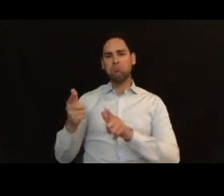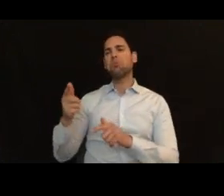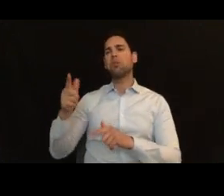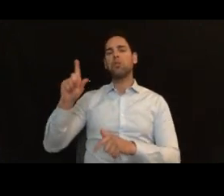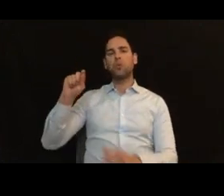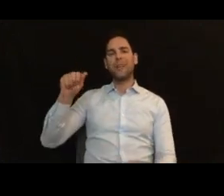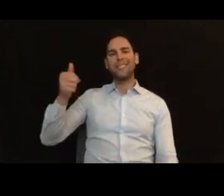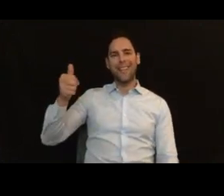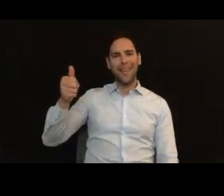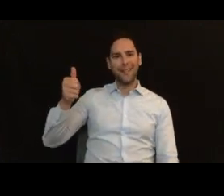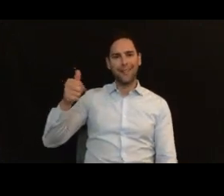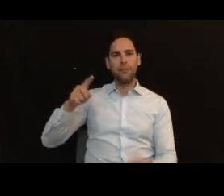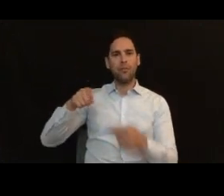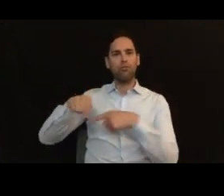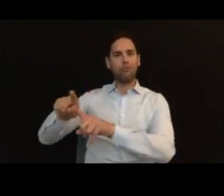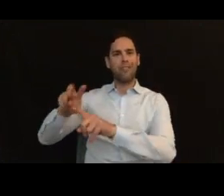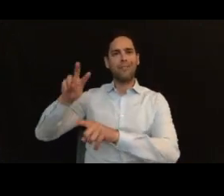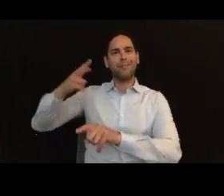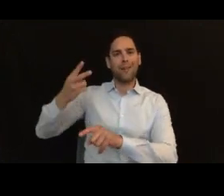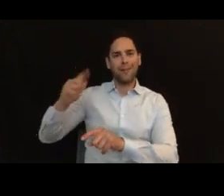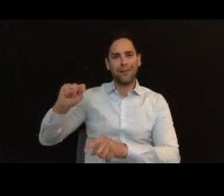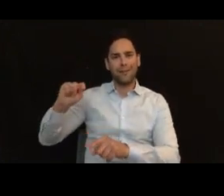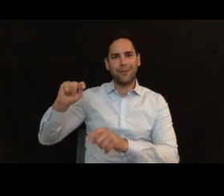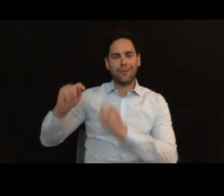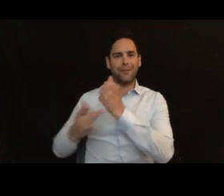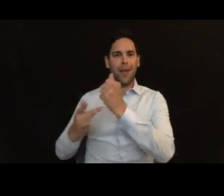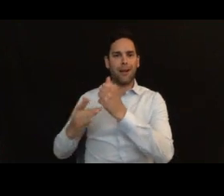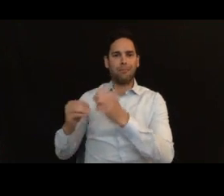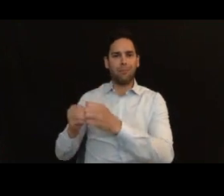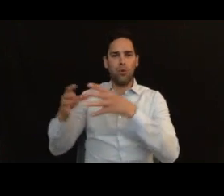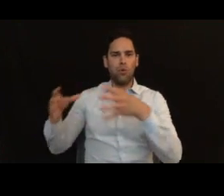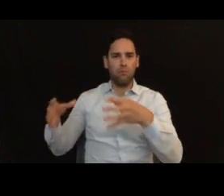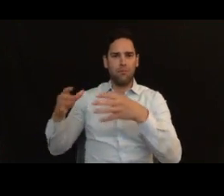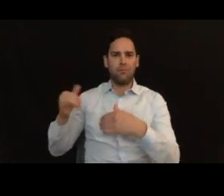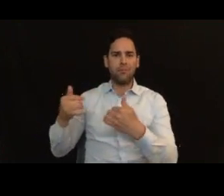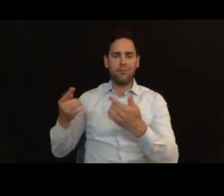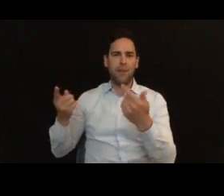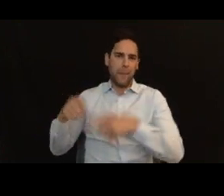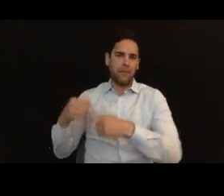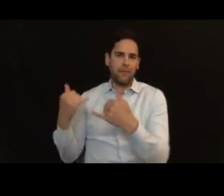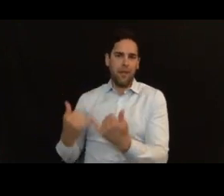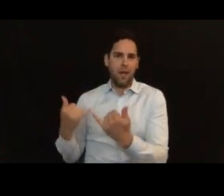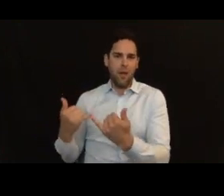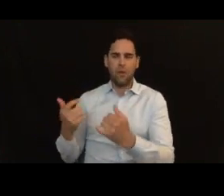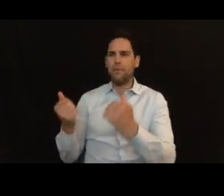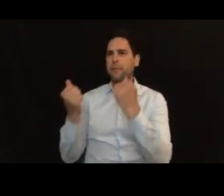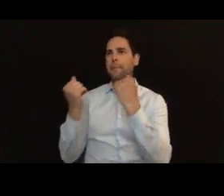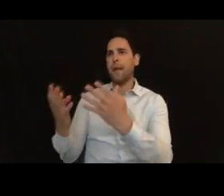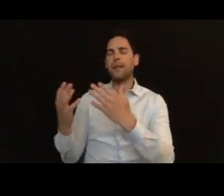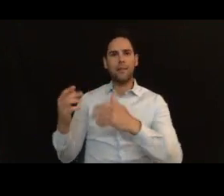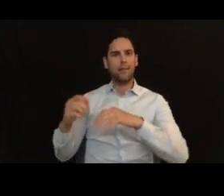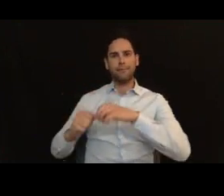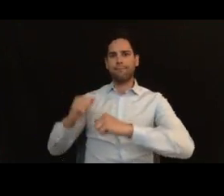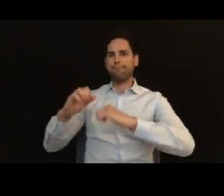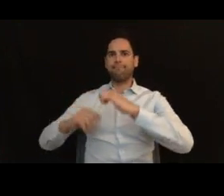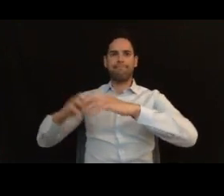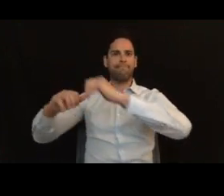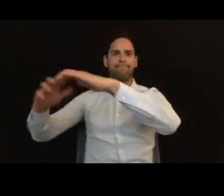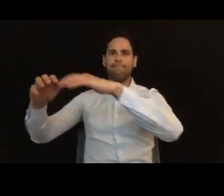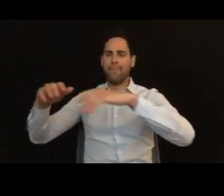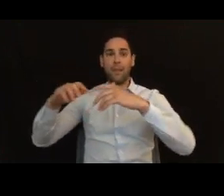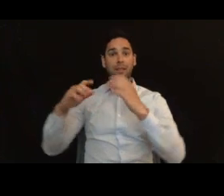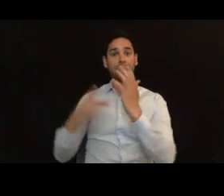the second tech boom that's happening now, where there's a bunch of tech startups sprouting up all over San Francisco, particularly